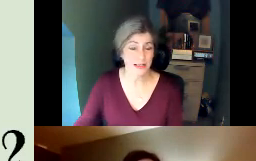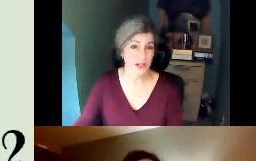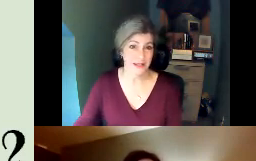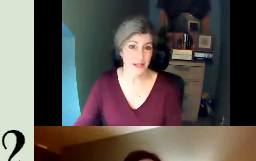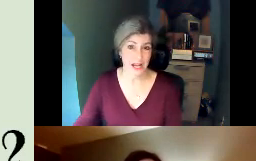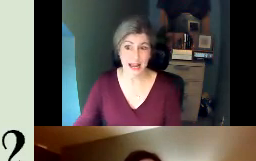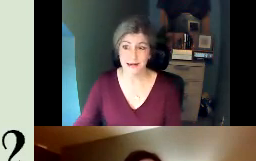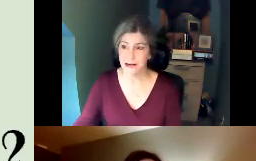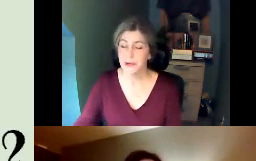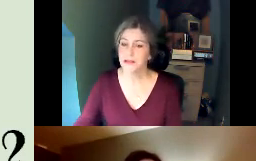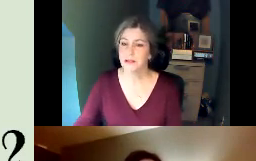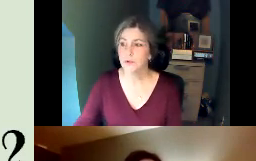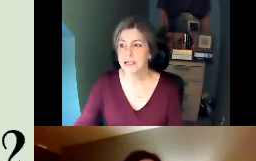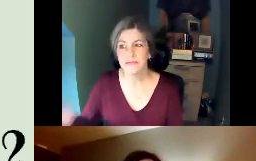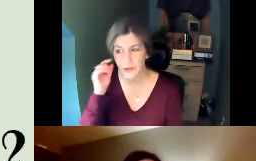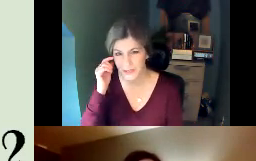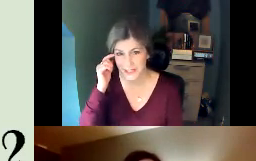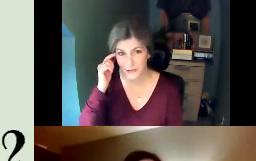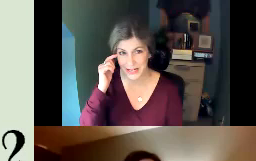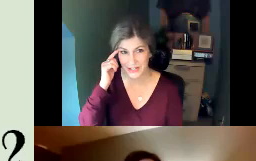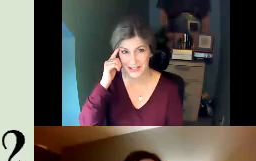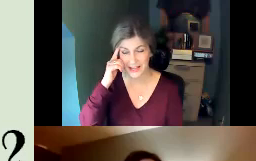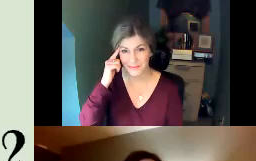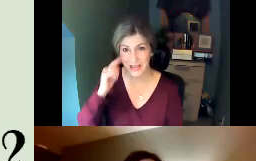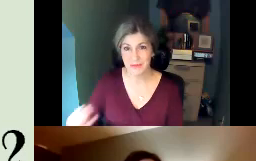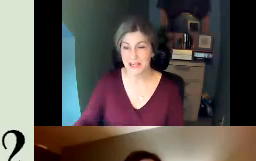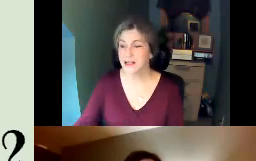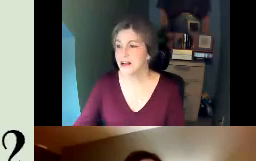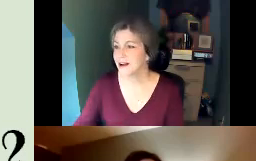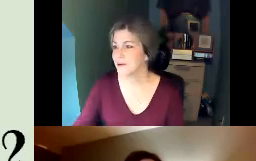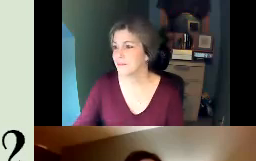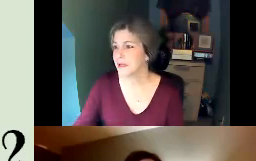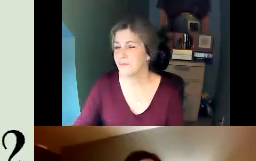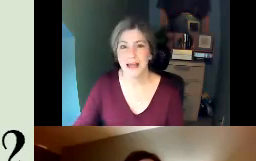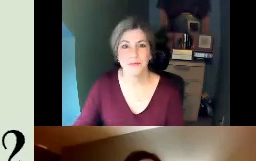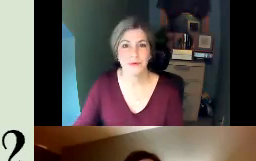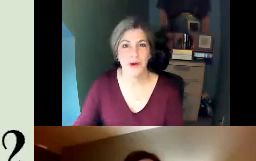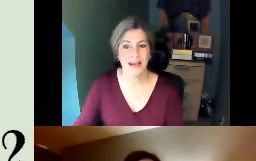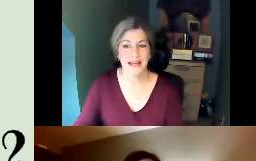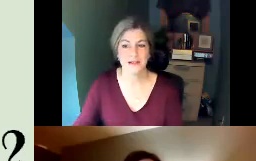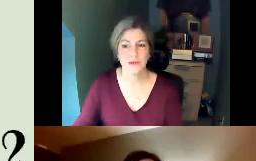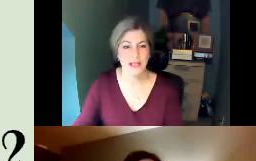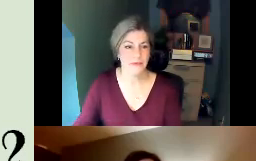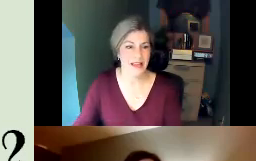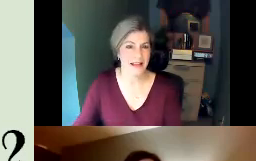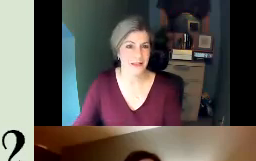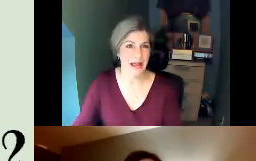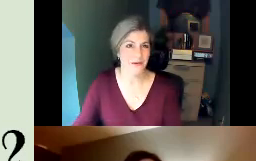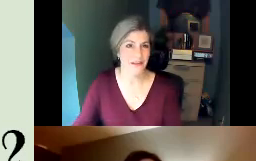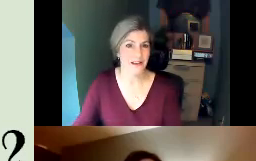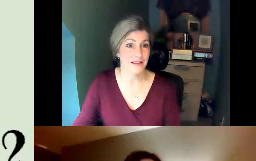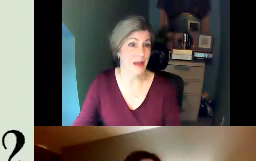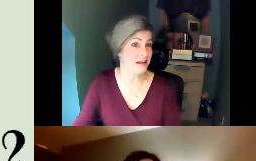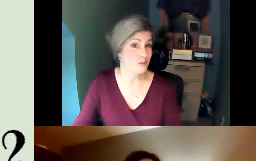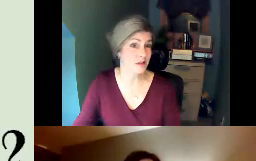interesting questions in the chat, some really difficult situations. Maybe Ben would want to answer some of that